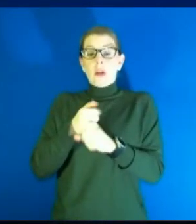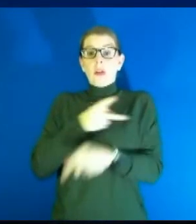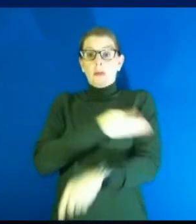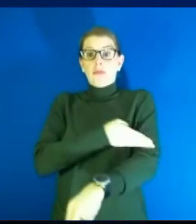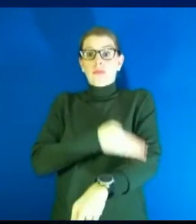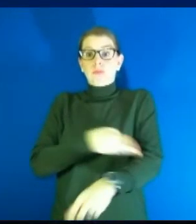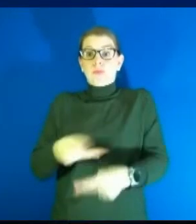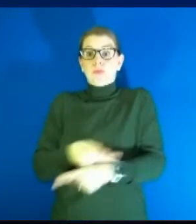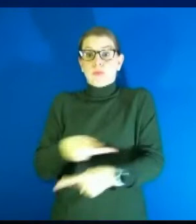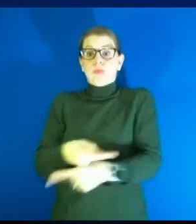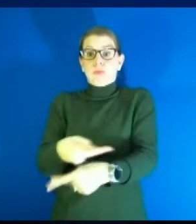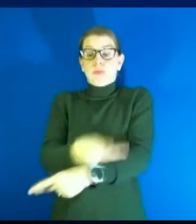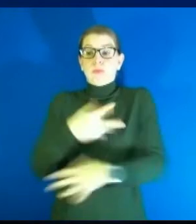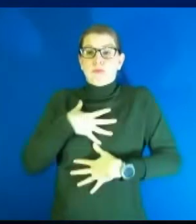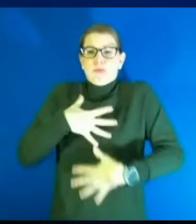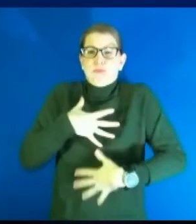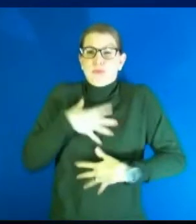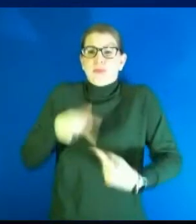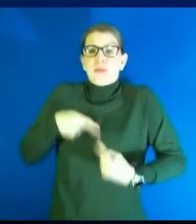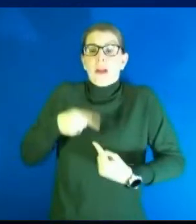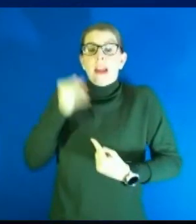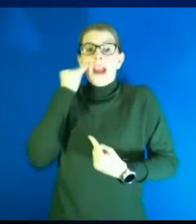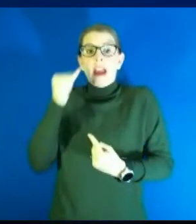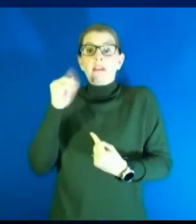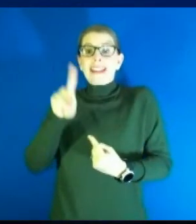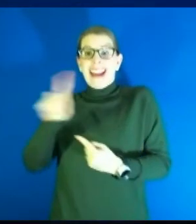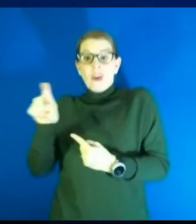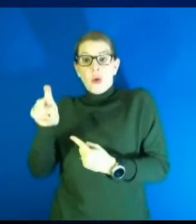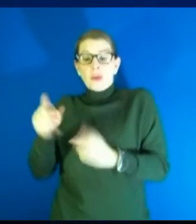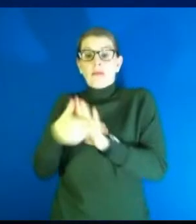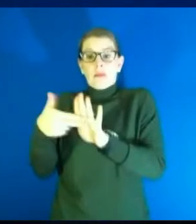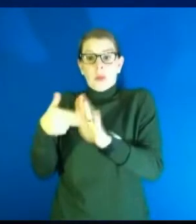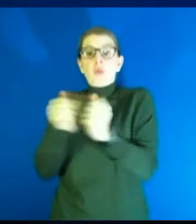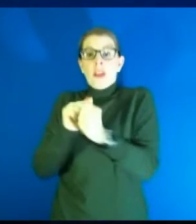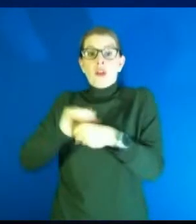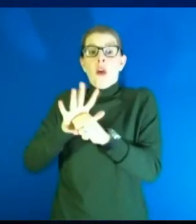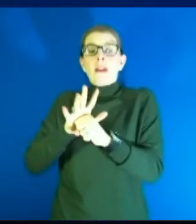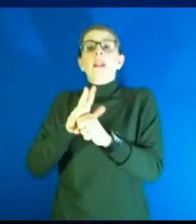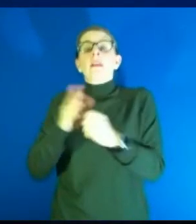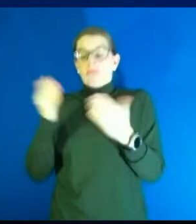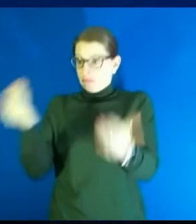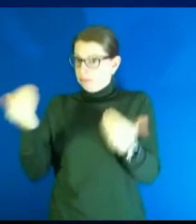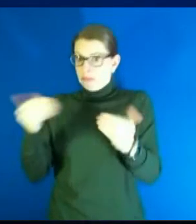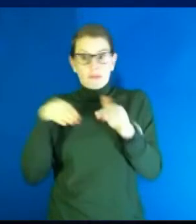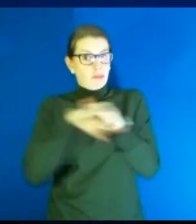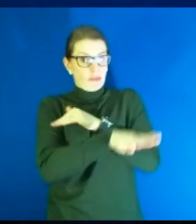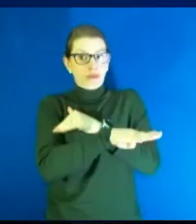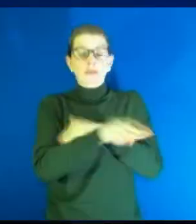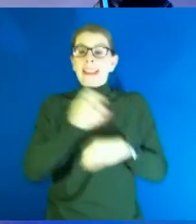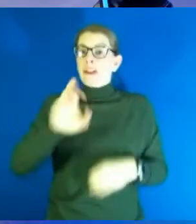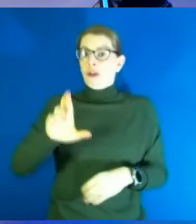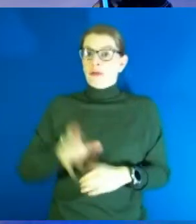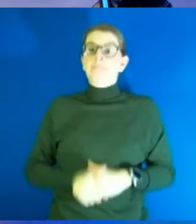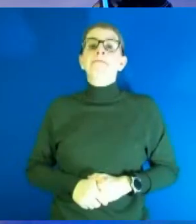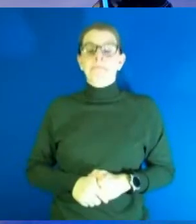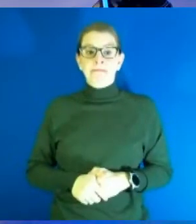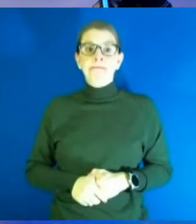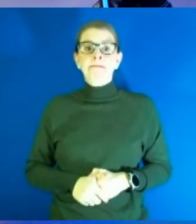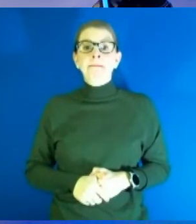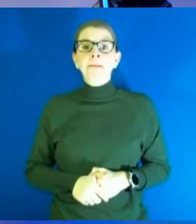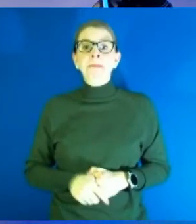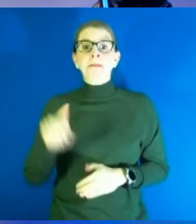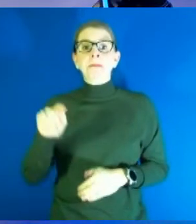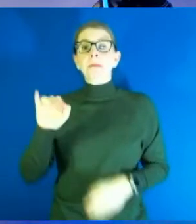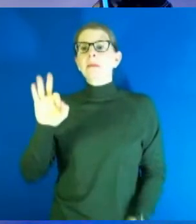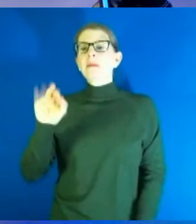of breath, if you've already been diagnosed with COVID, that's when you might want to go ahead and seek care in the emergency department. Well, and Tiffany kind of mentioned